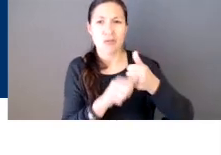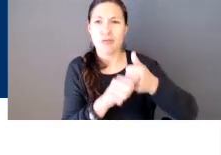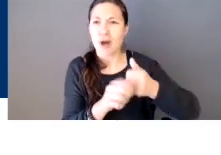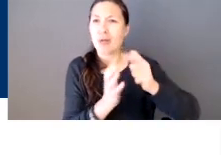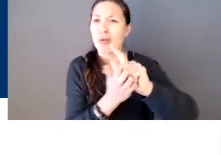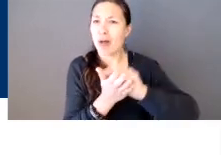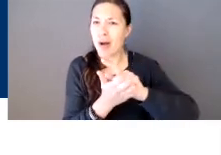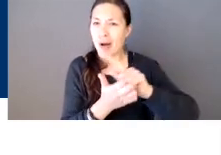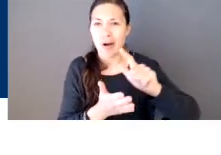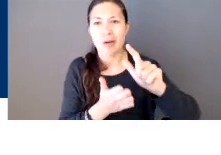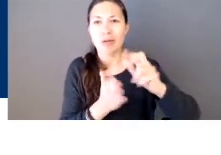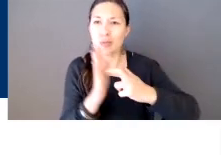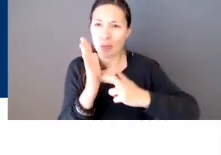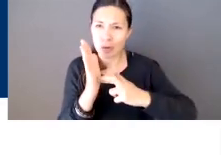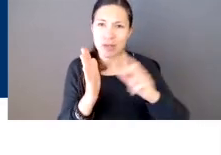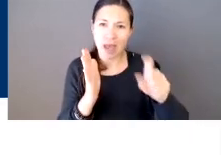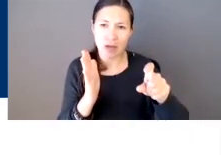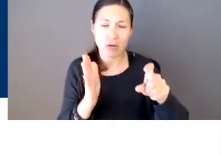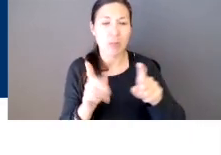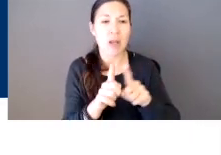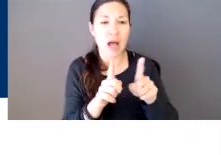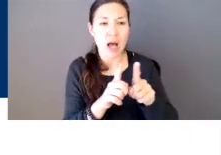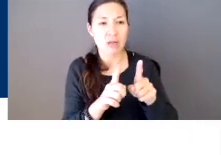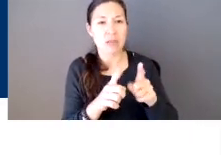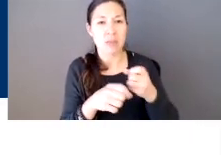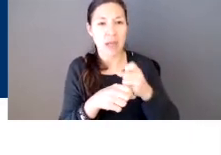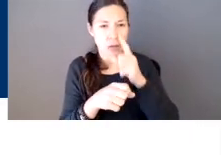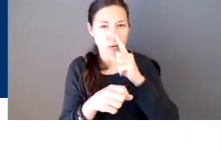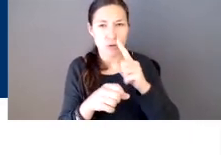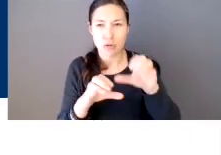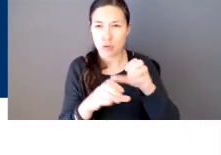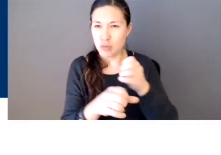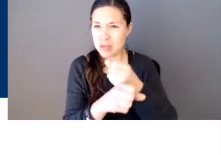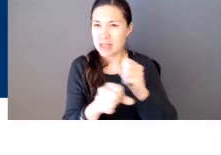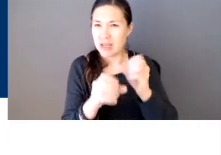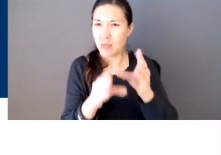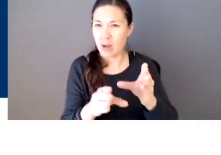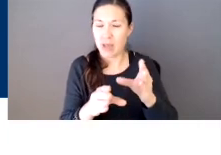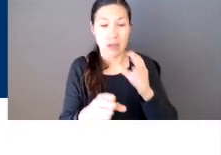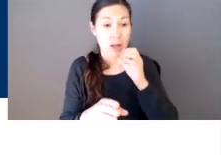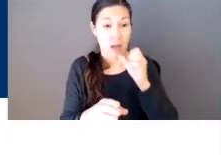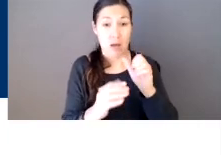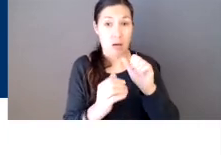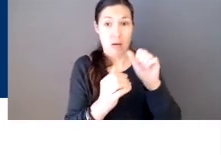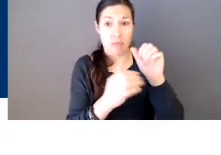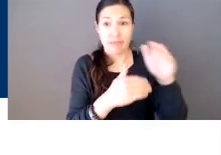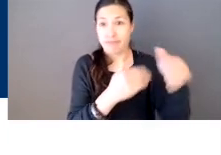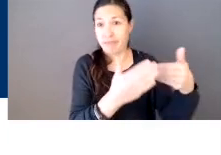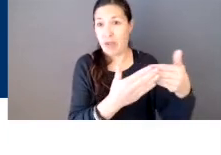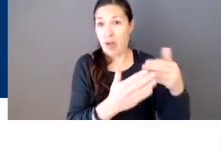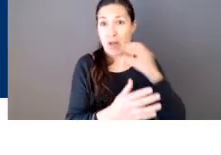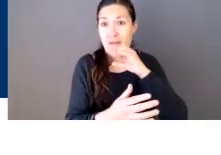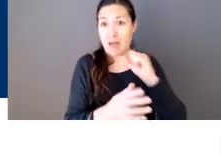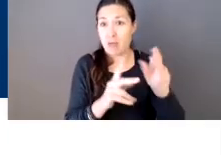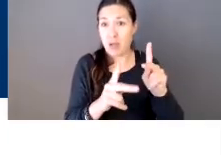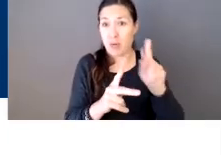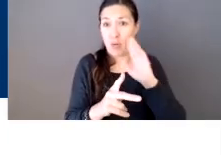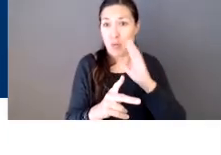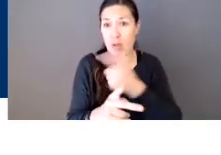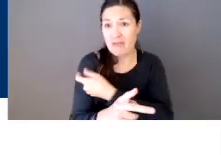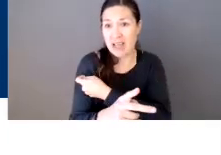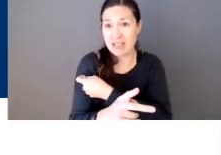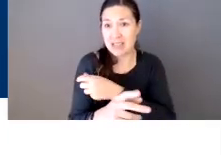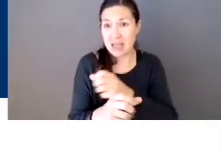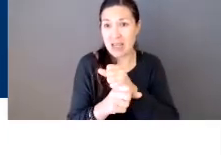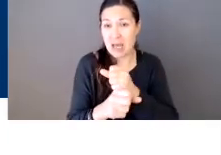that time focusing on the plan on how to do it safe. Again, not all of our elders are vaccinated. Not all of them will be. There still